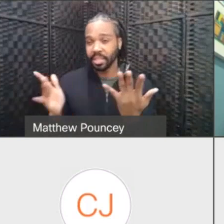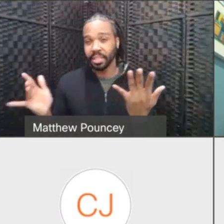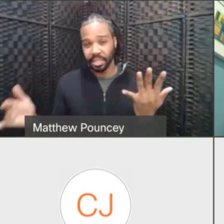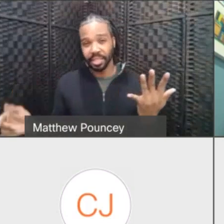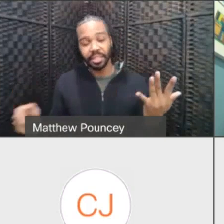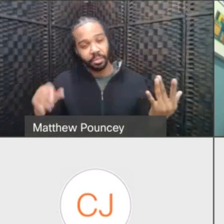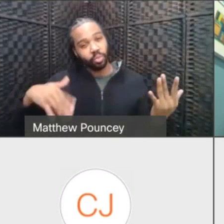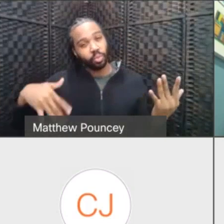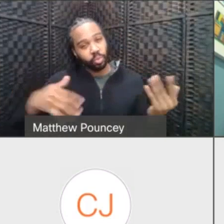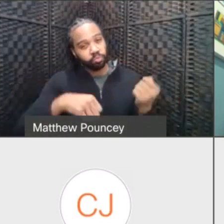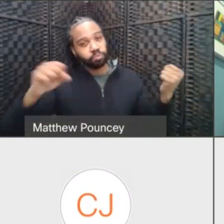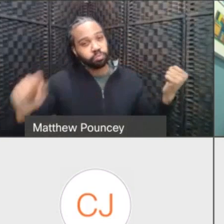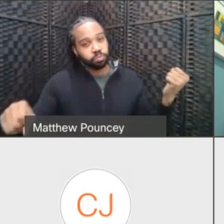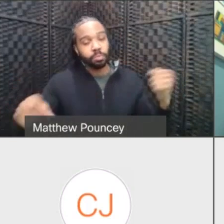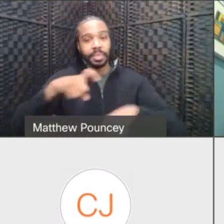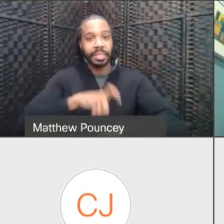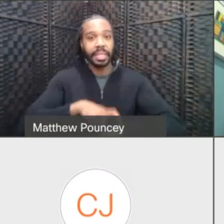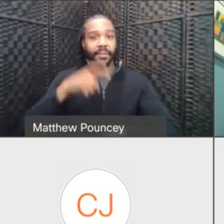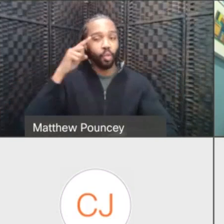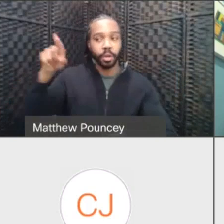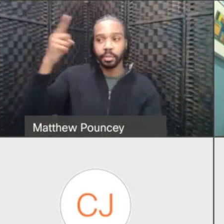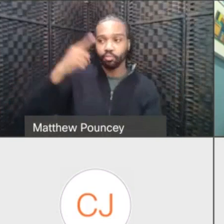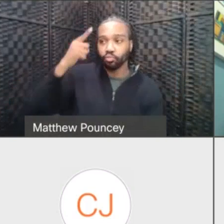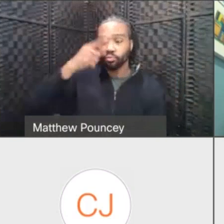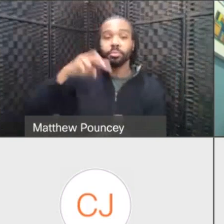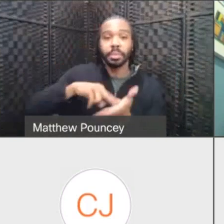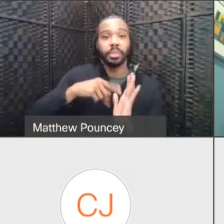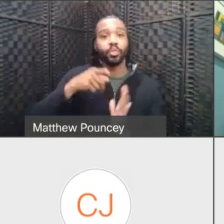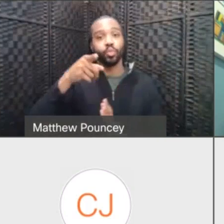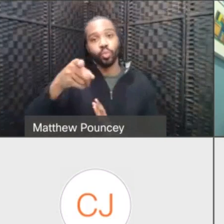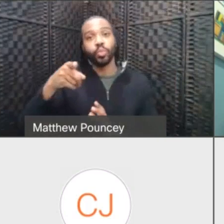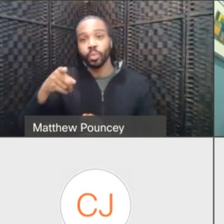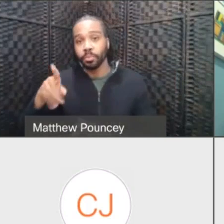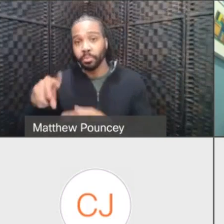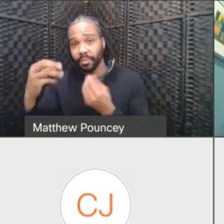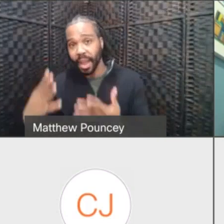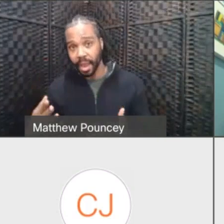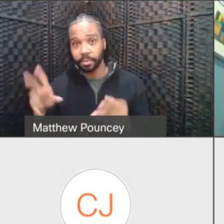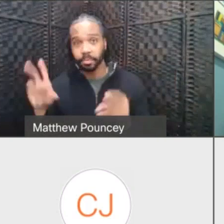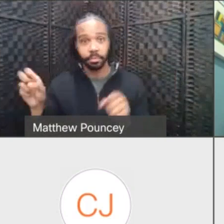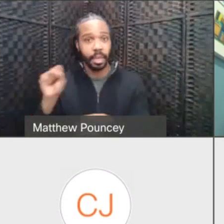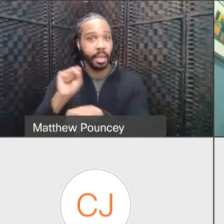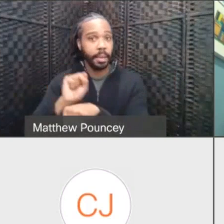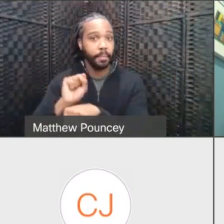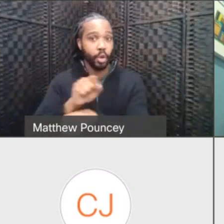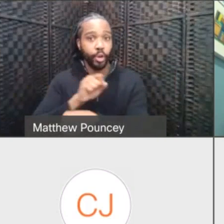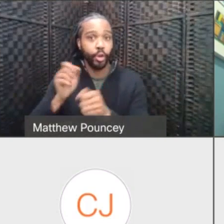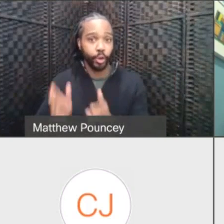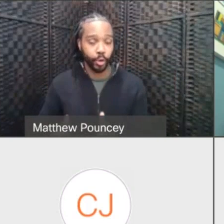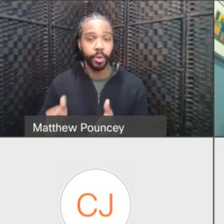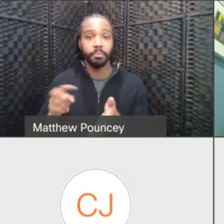considered. You're still in a place as an employer of taking whatever steps,